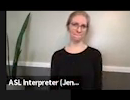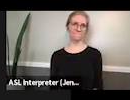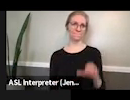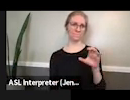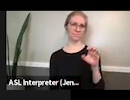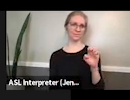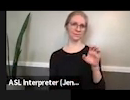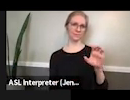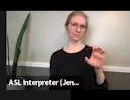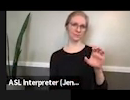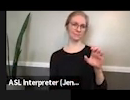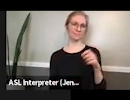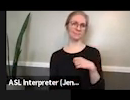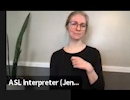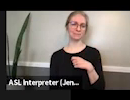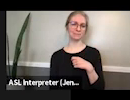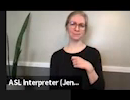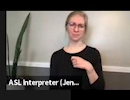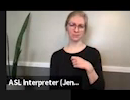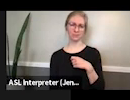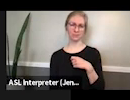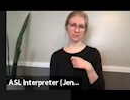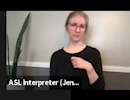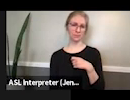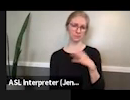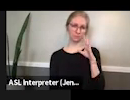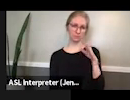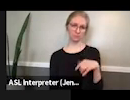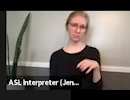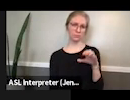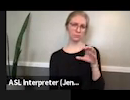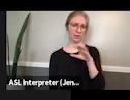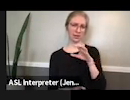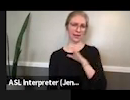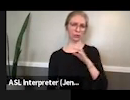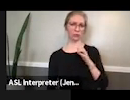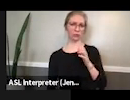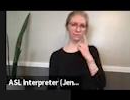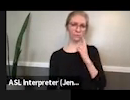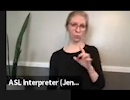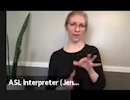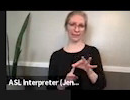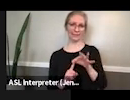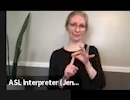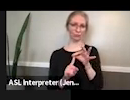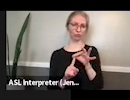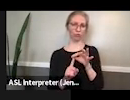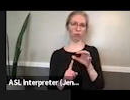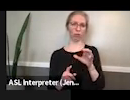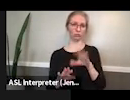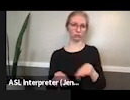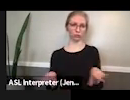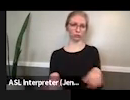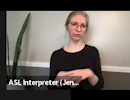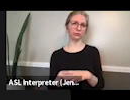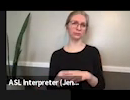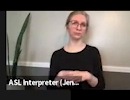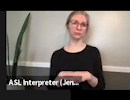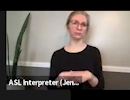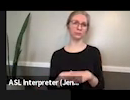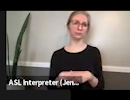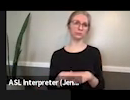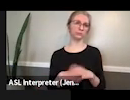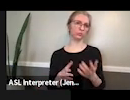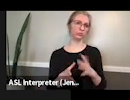CEC, I don't know if you know that. That is the Council for Exceptional Children. It is the primary